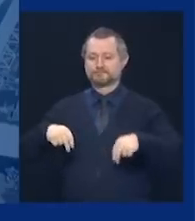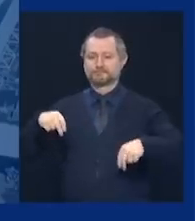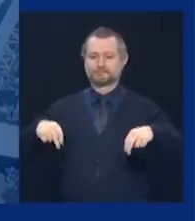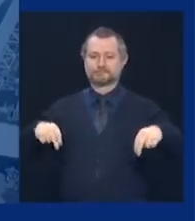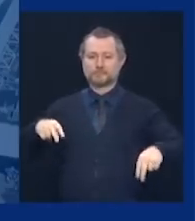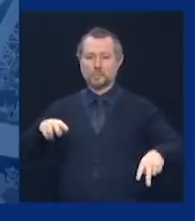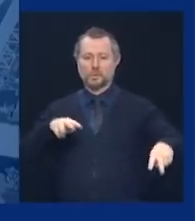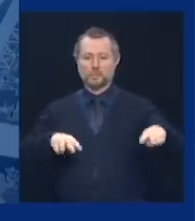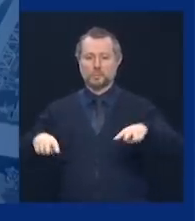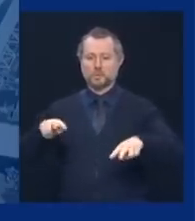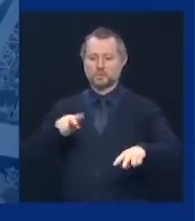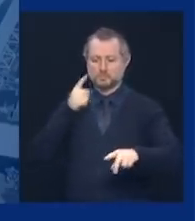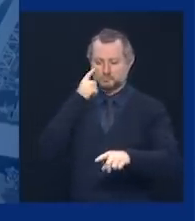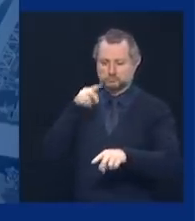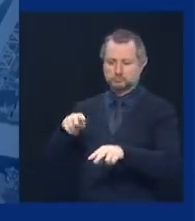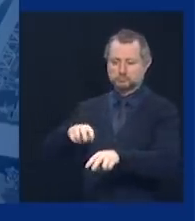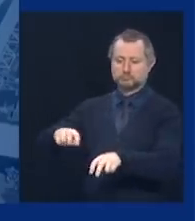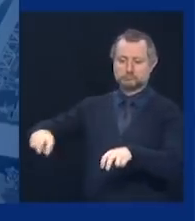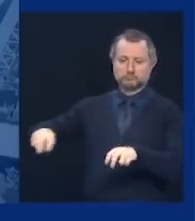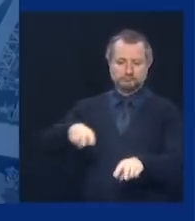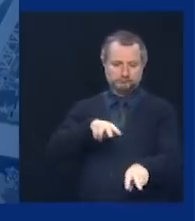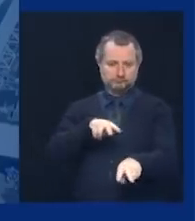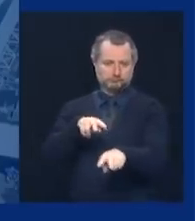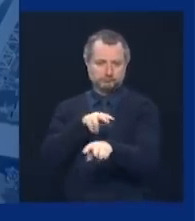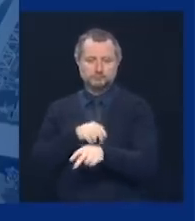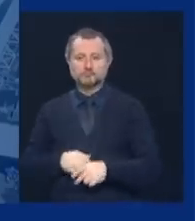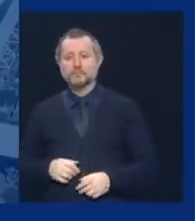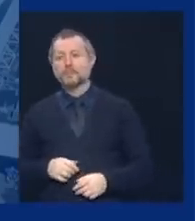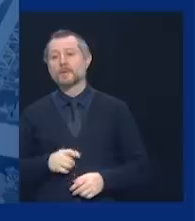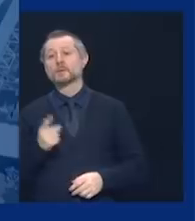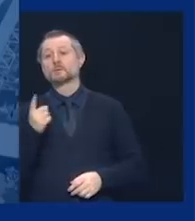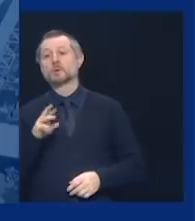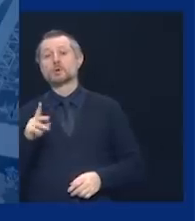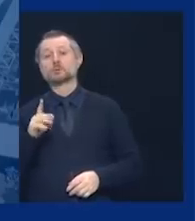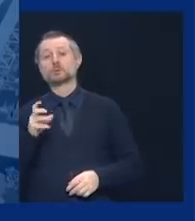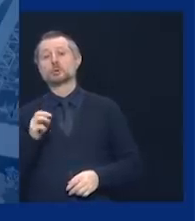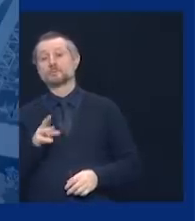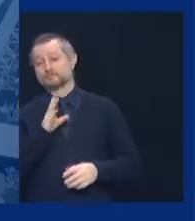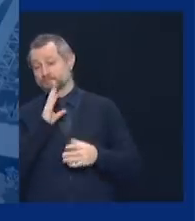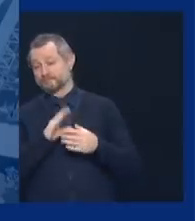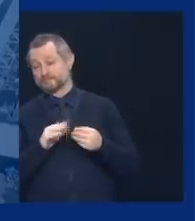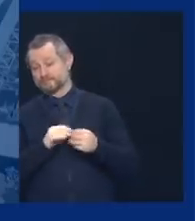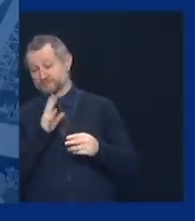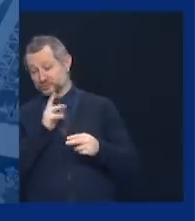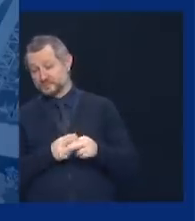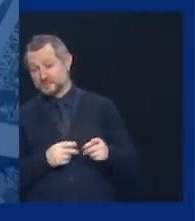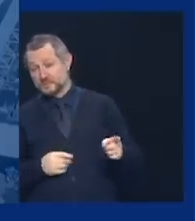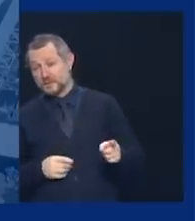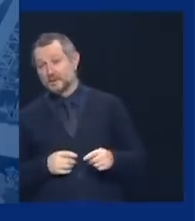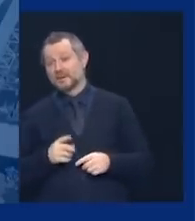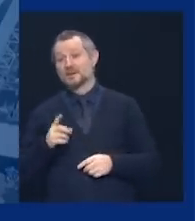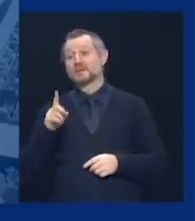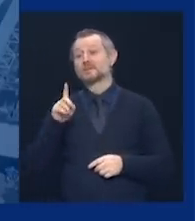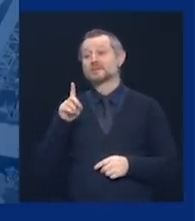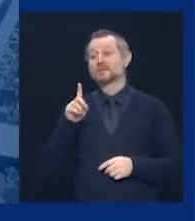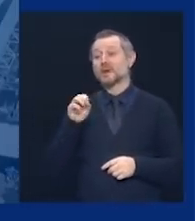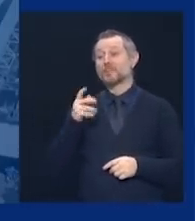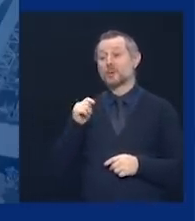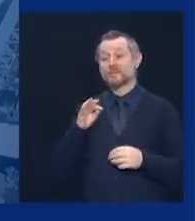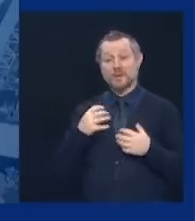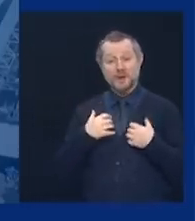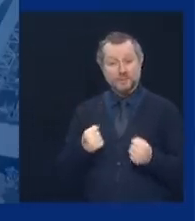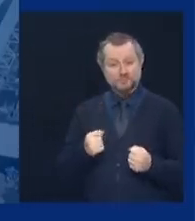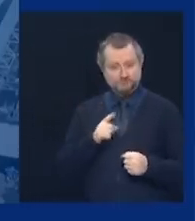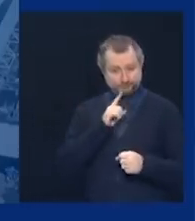sections will be closed off. And as Dr. Zucker mentioned previously, the Department of Health actually went to